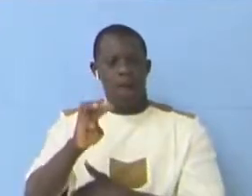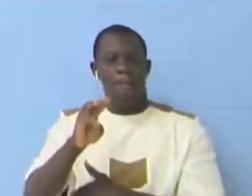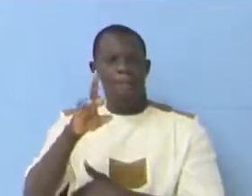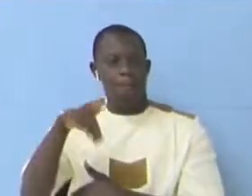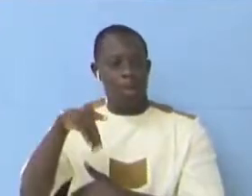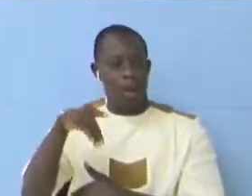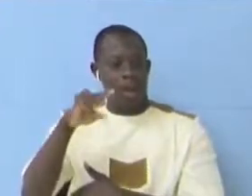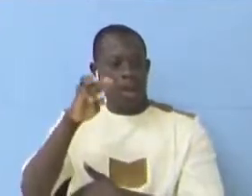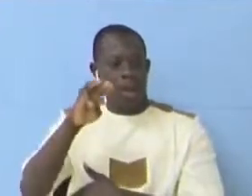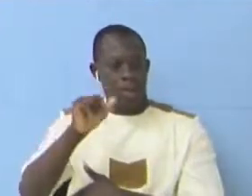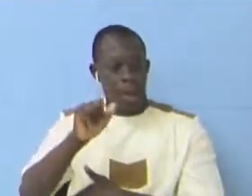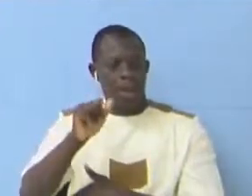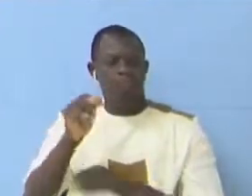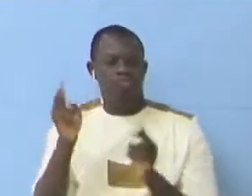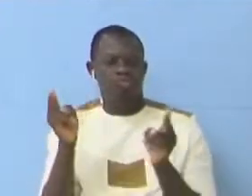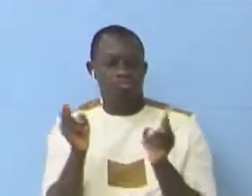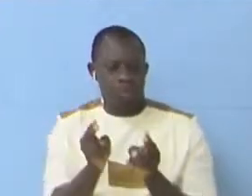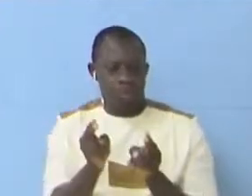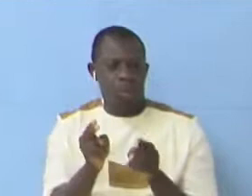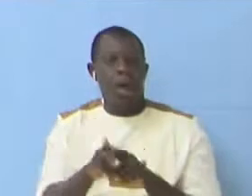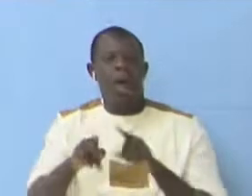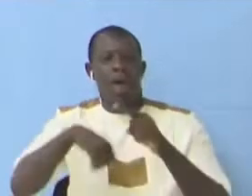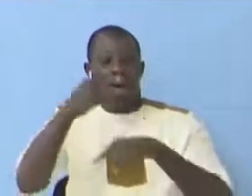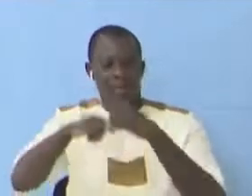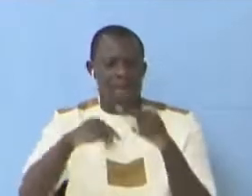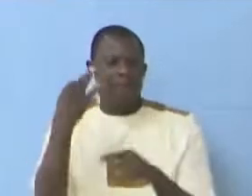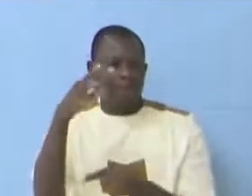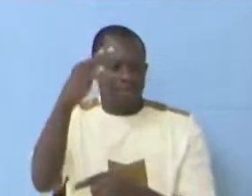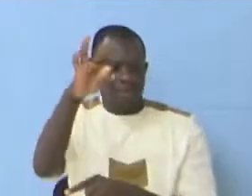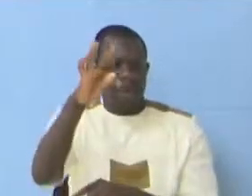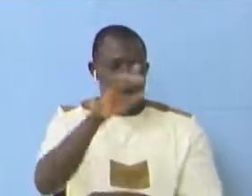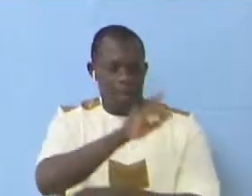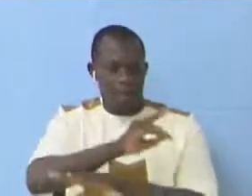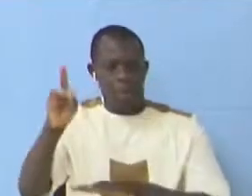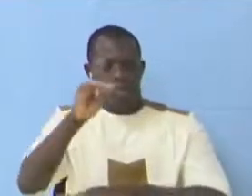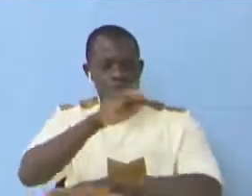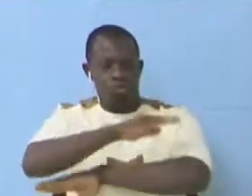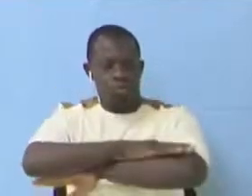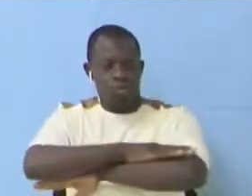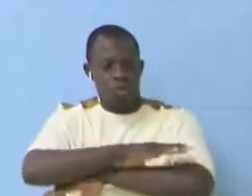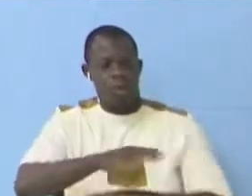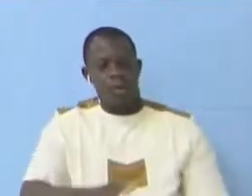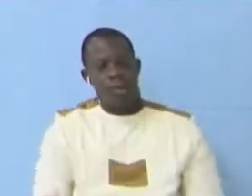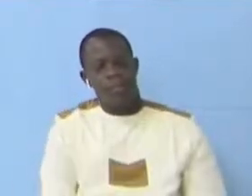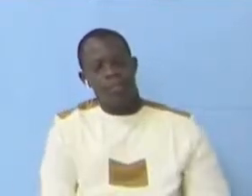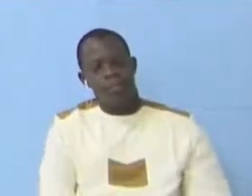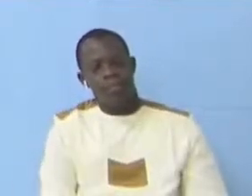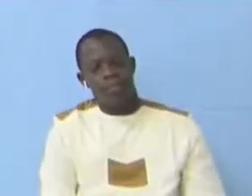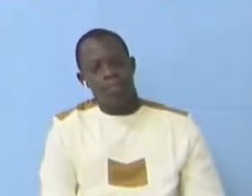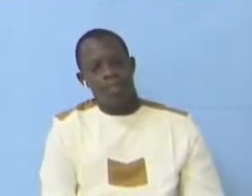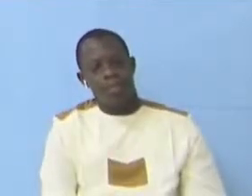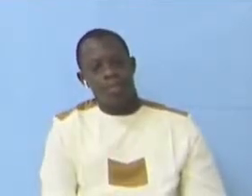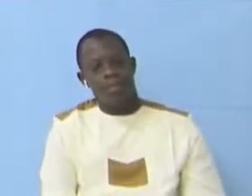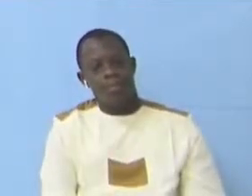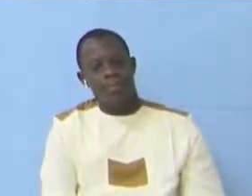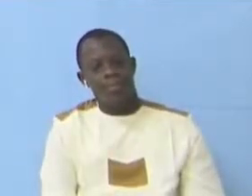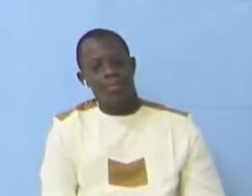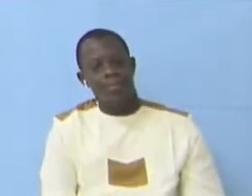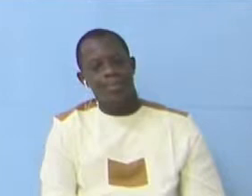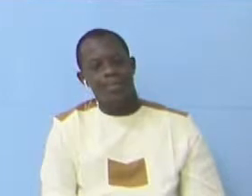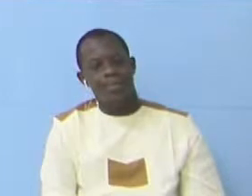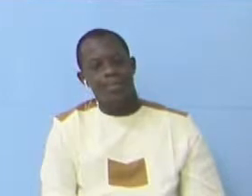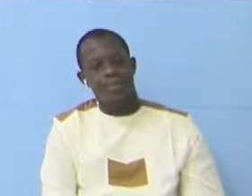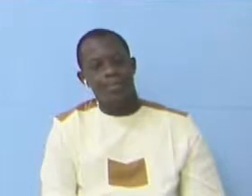to Farafenni Primary School. maa ngi dooree nag ci Kampama Primary School ci diir bu gàtt ma mujjee dem